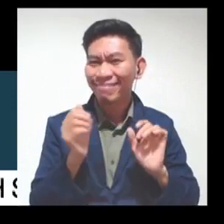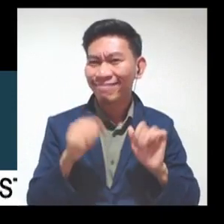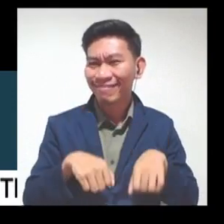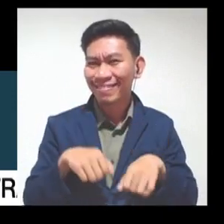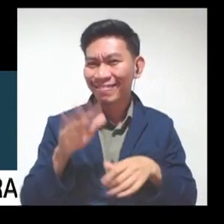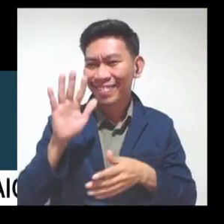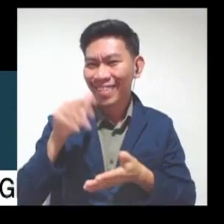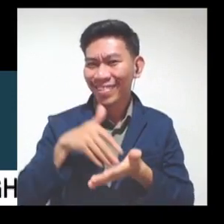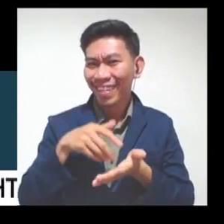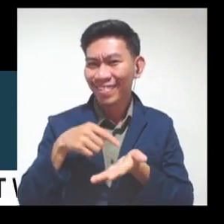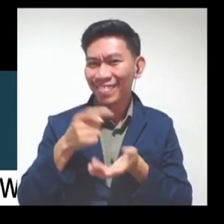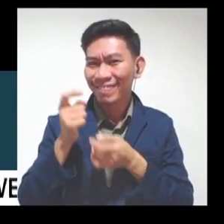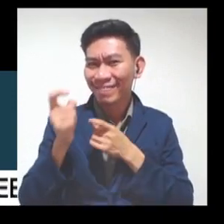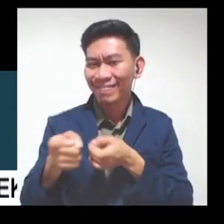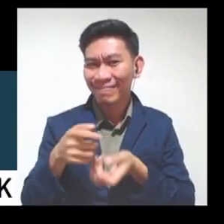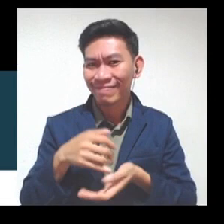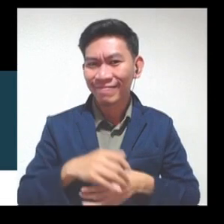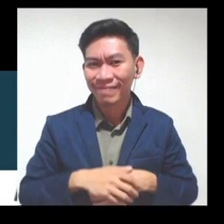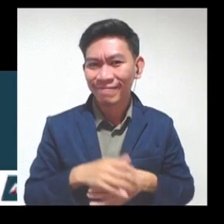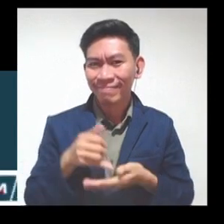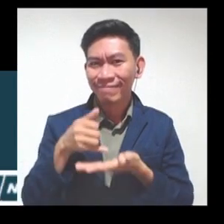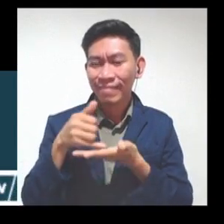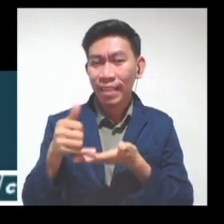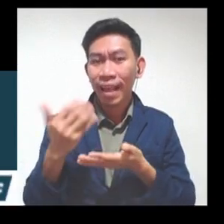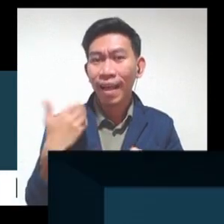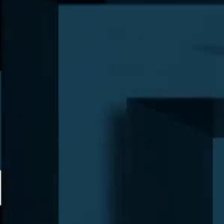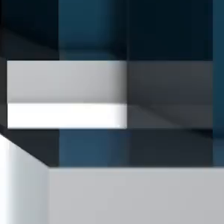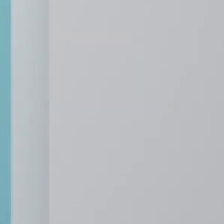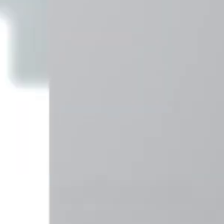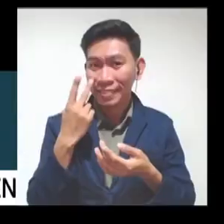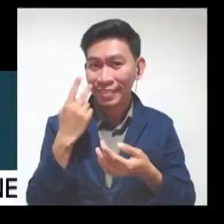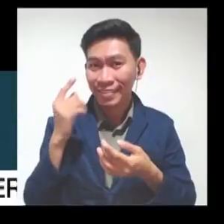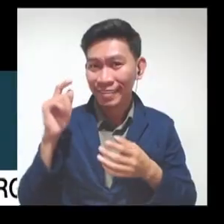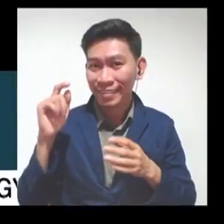entries, including the eventual champion.